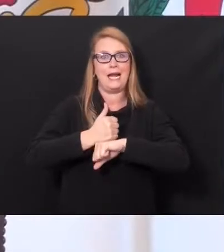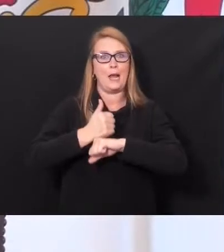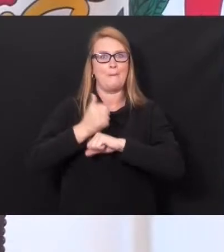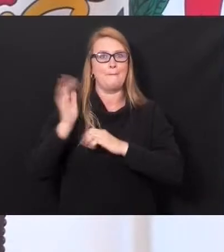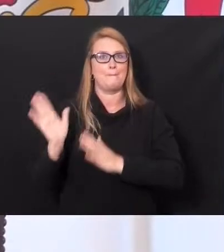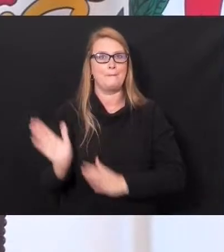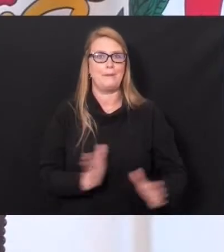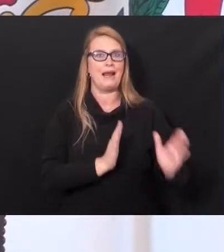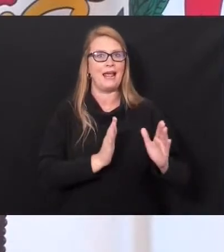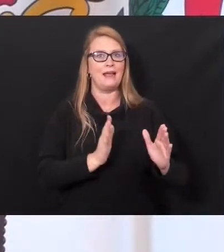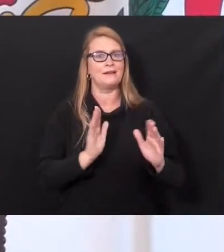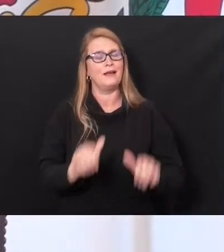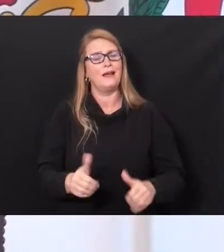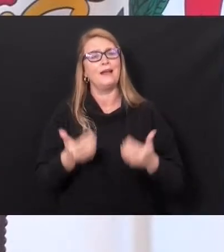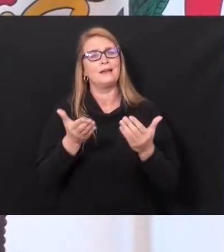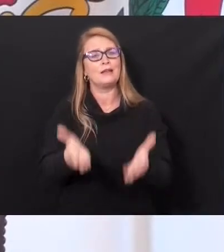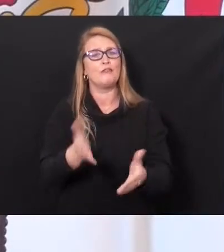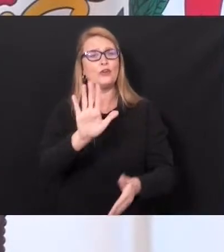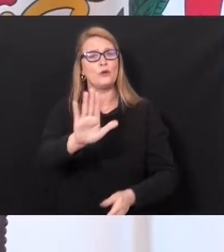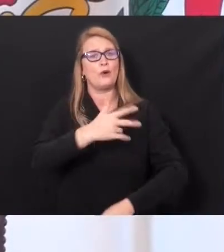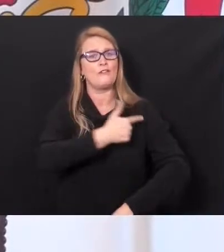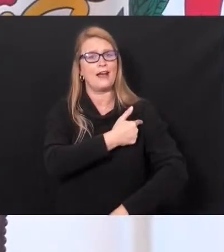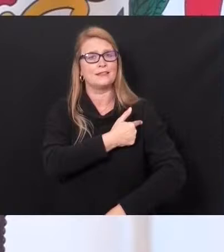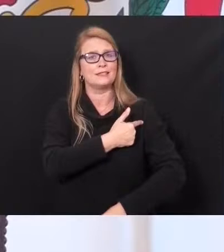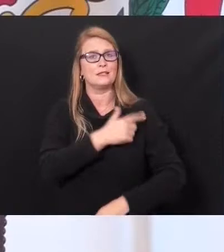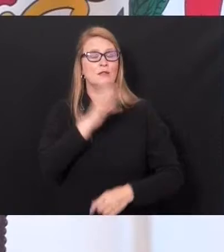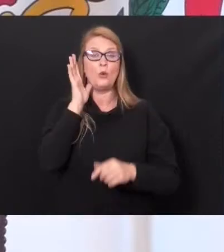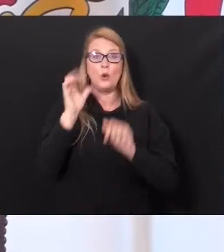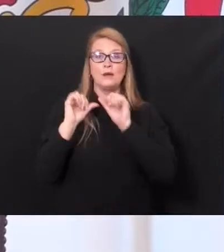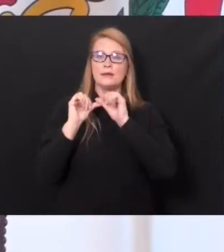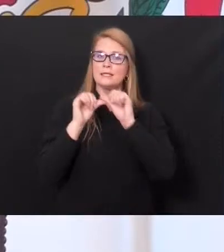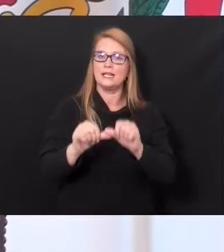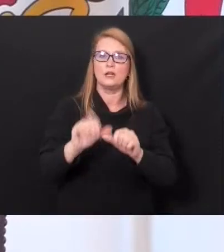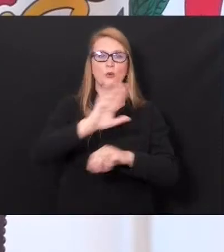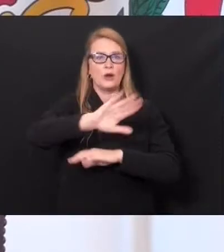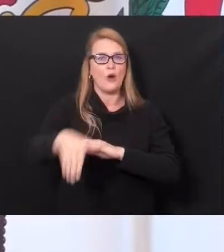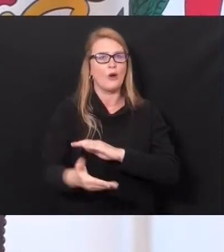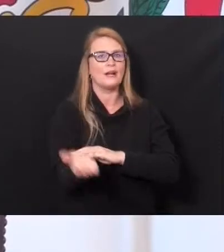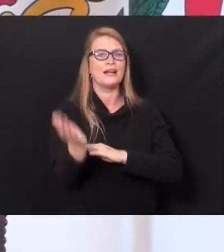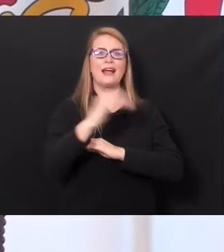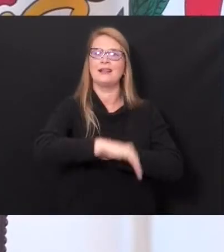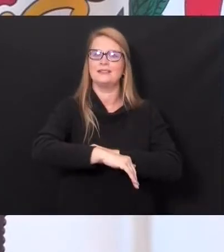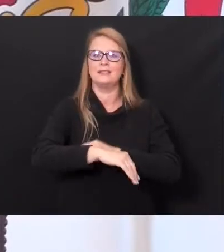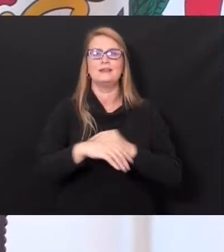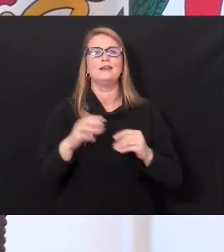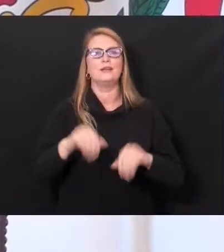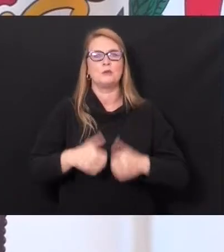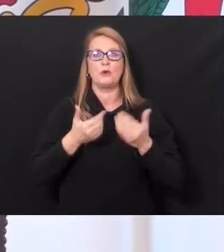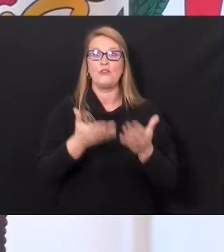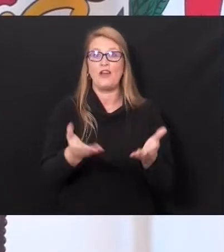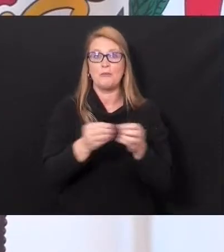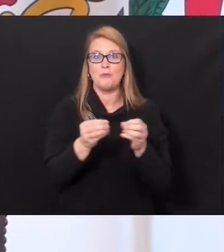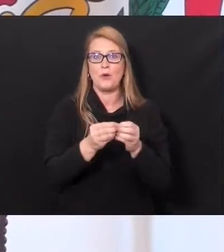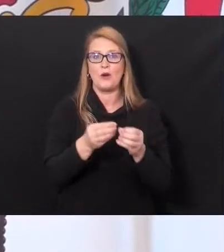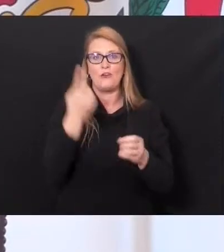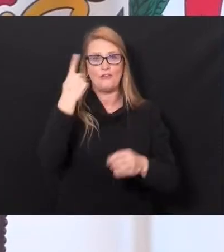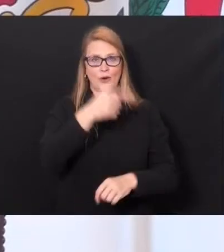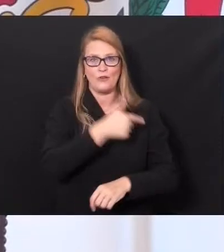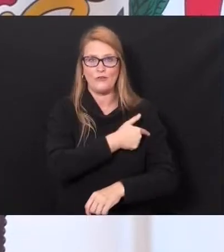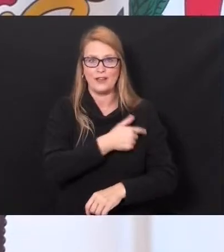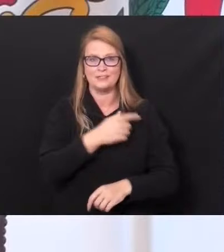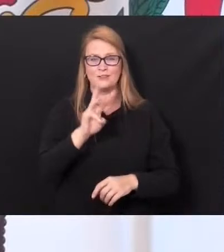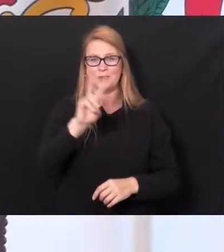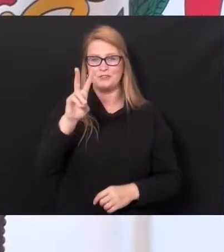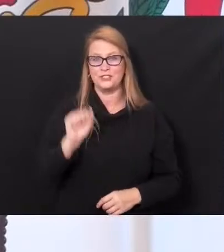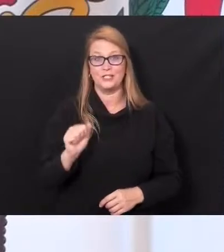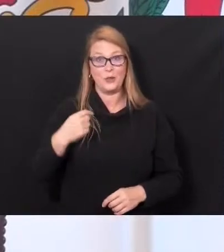get you your vaccines. We'll continue to work night and day in getting more and more vaccines in West Virginia. We're pulling it off,